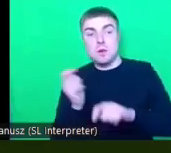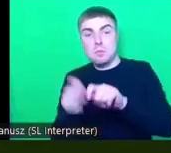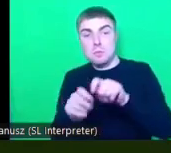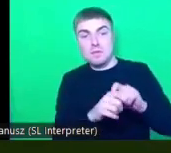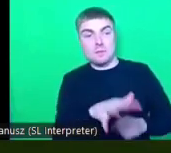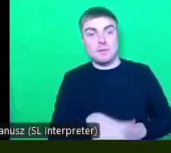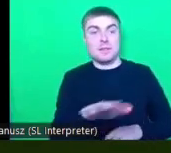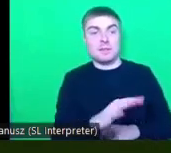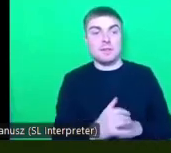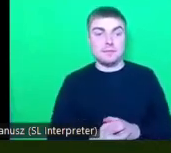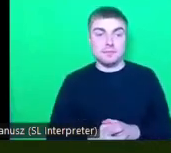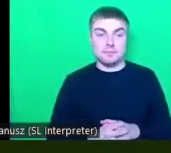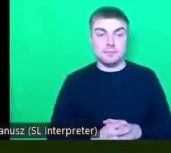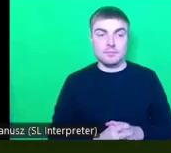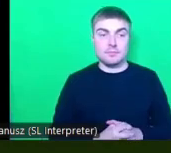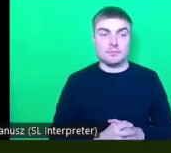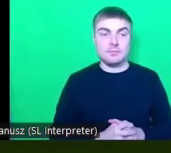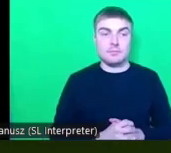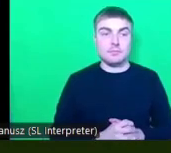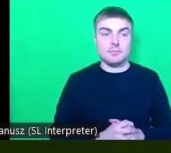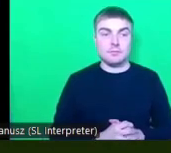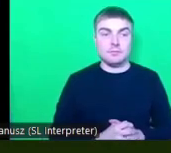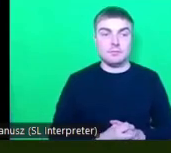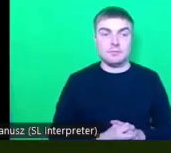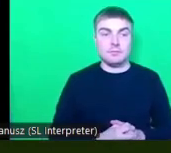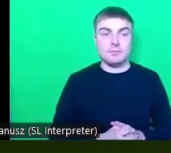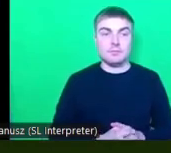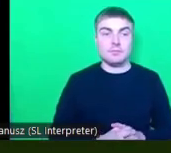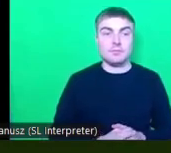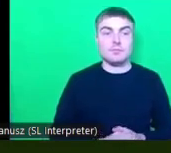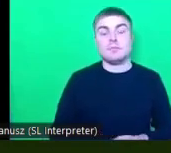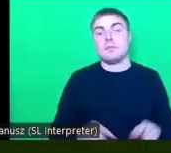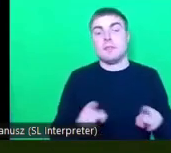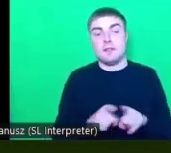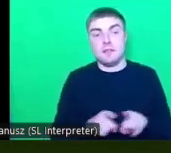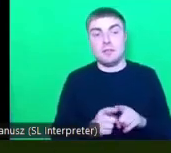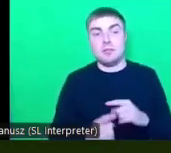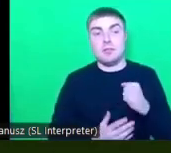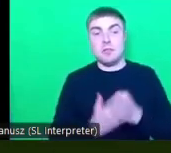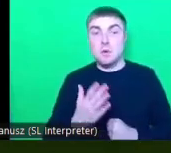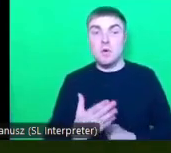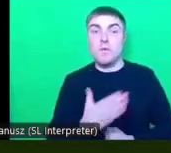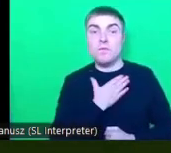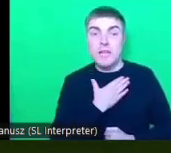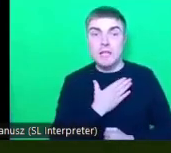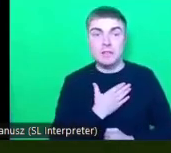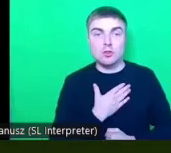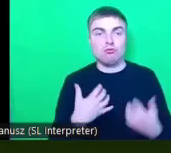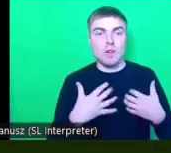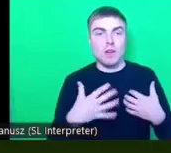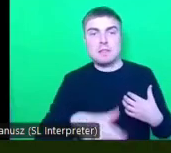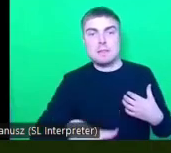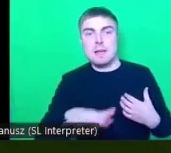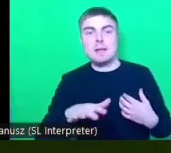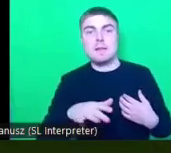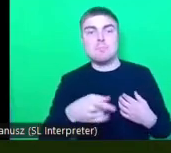establish themselves in areas with high moose density, or at least where we had the highest moose harvest. There is a correlation